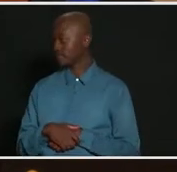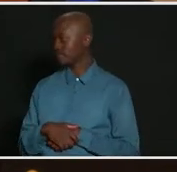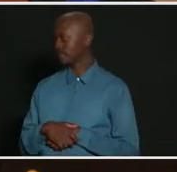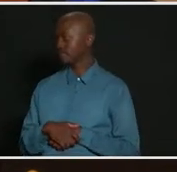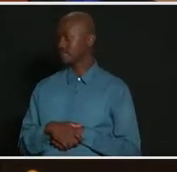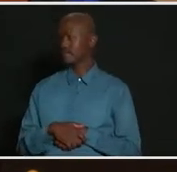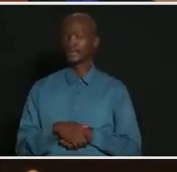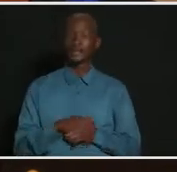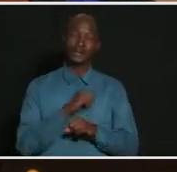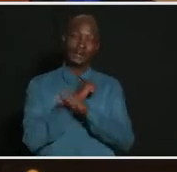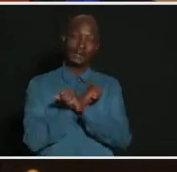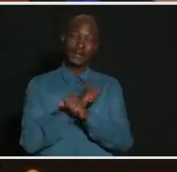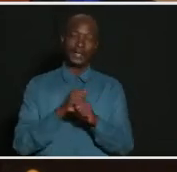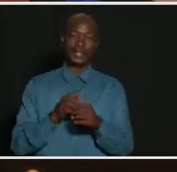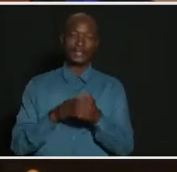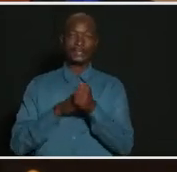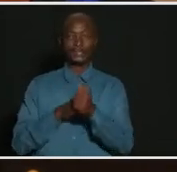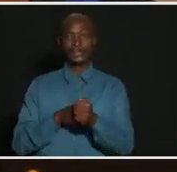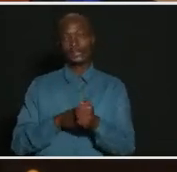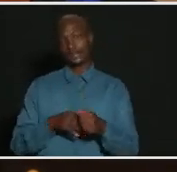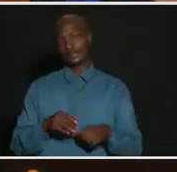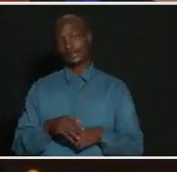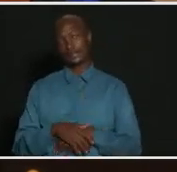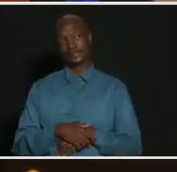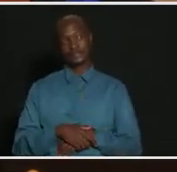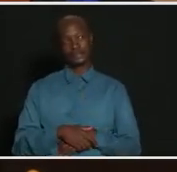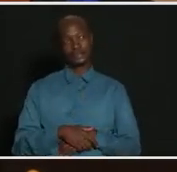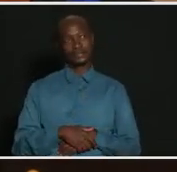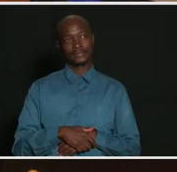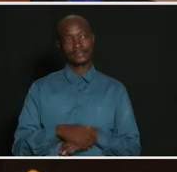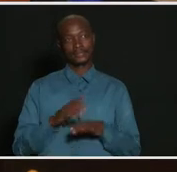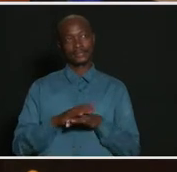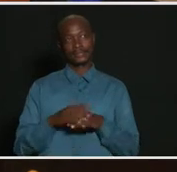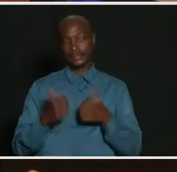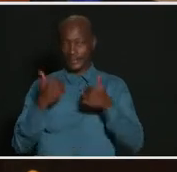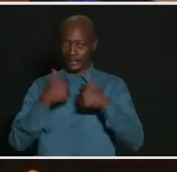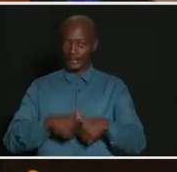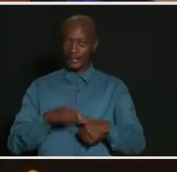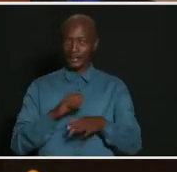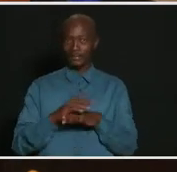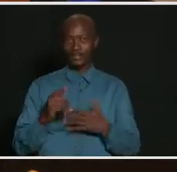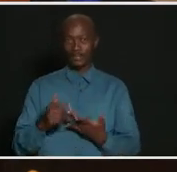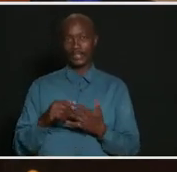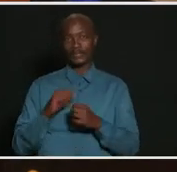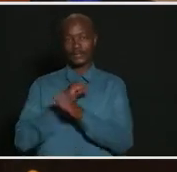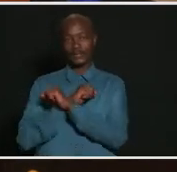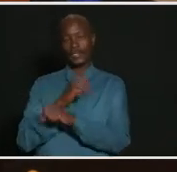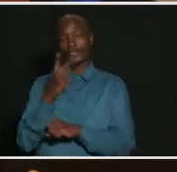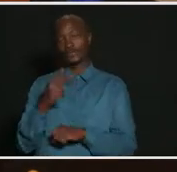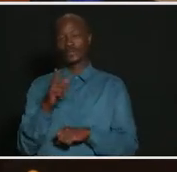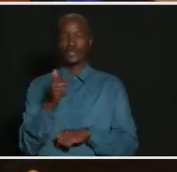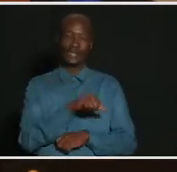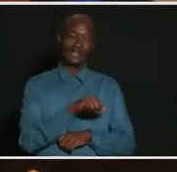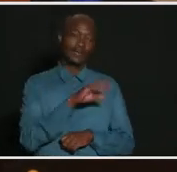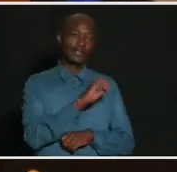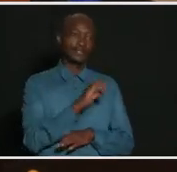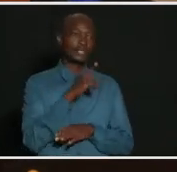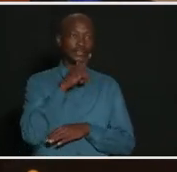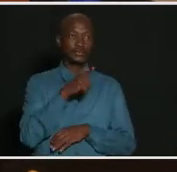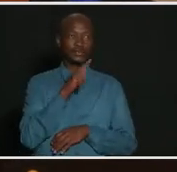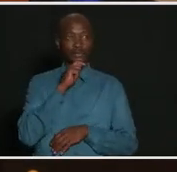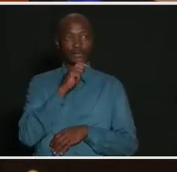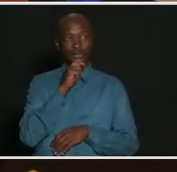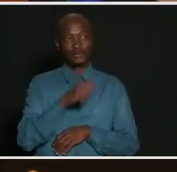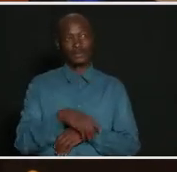Pirates leading the game will end with pirates two the other ones zero I told them in the morning